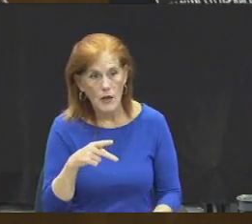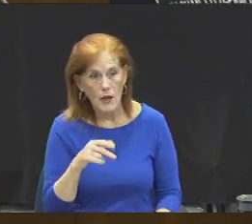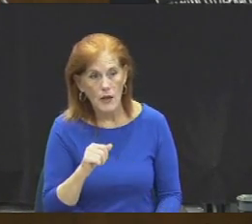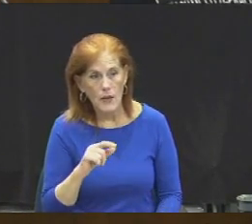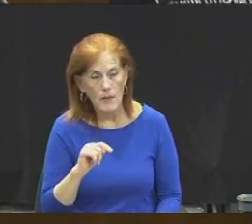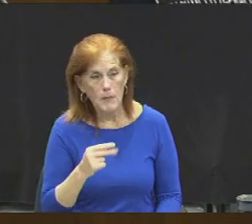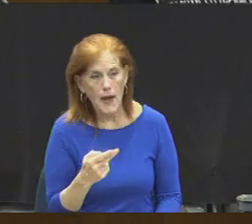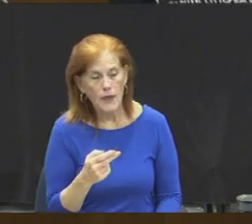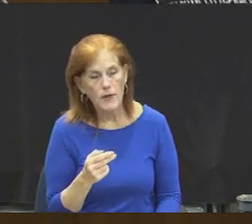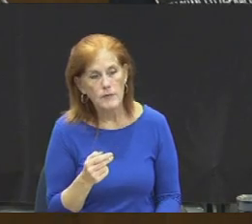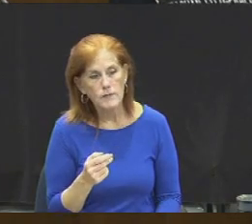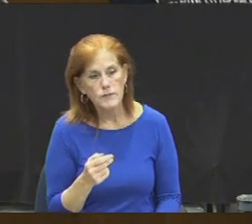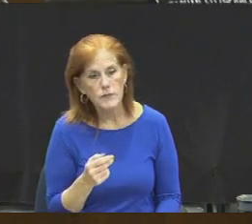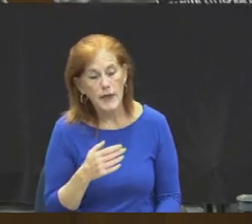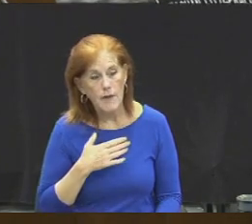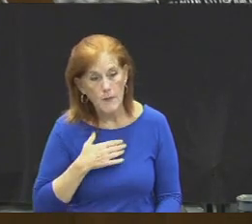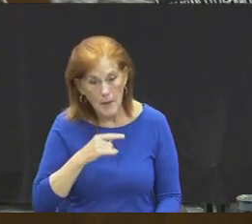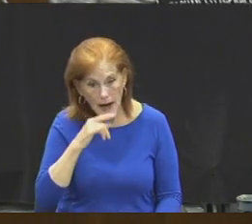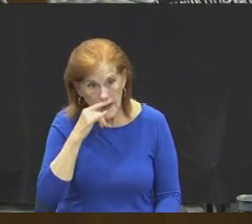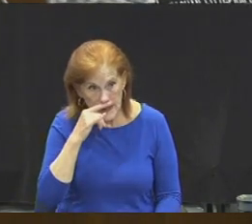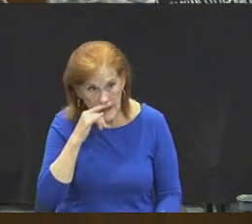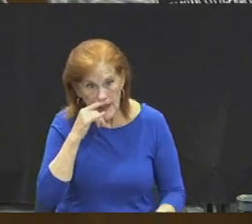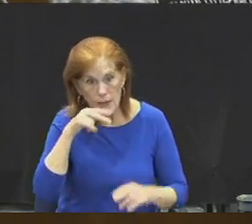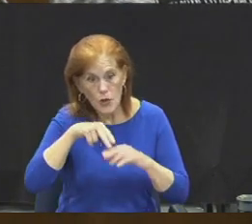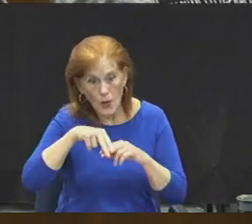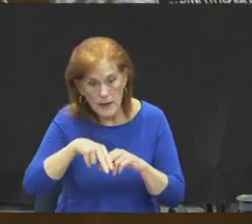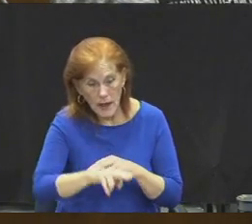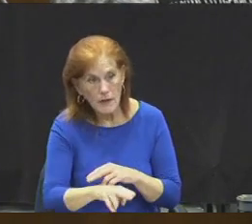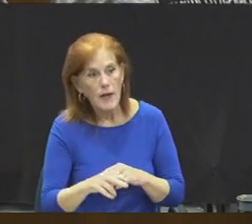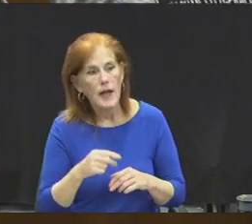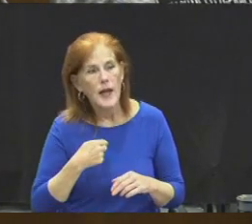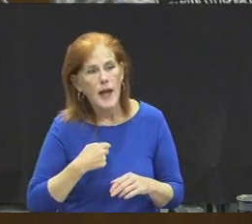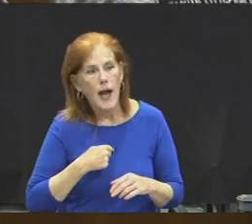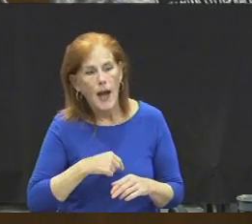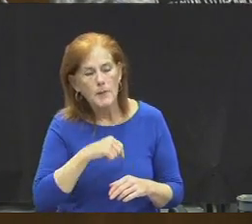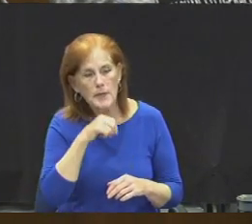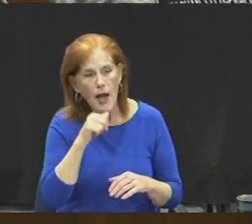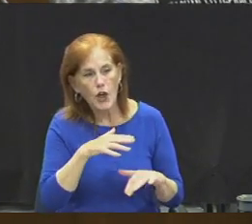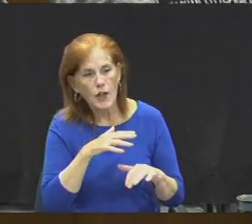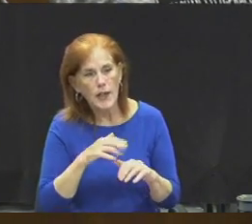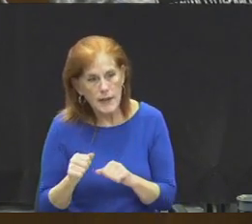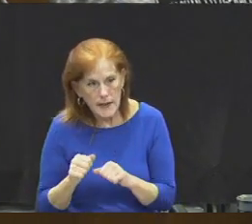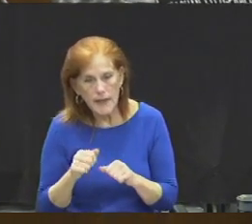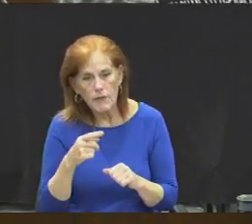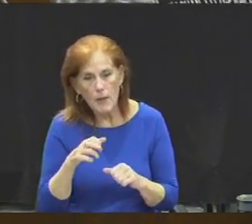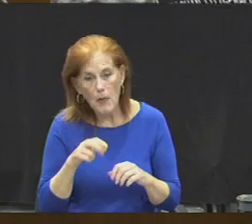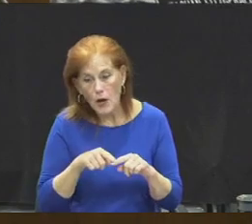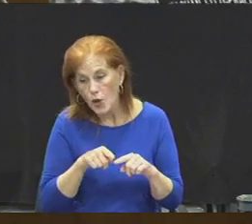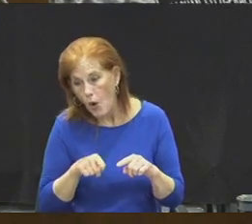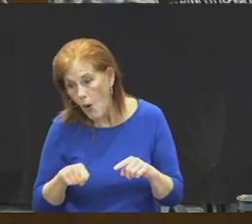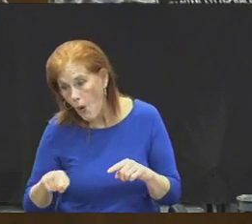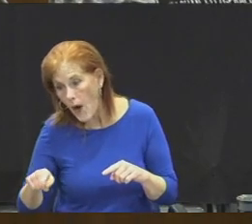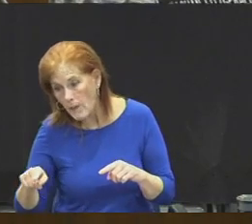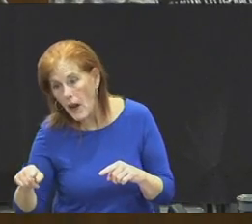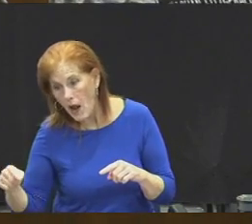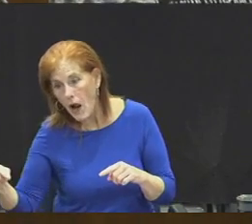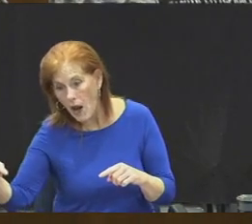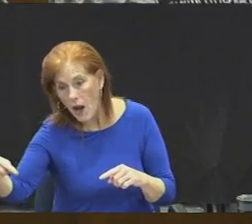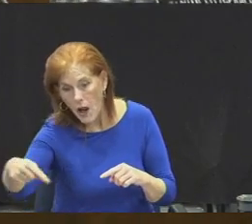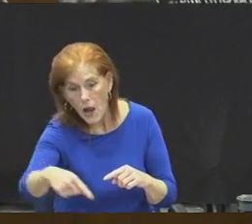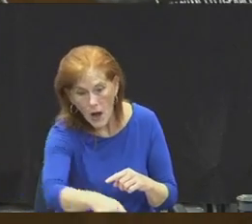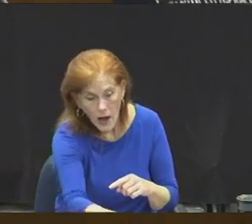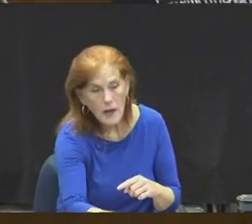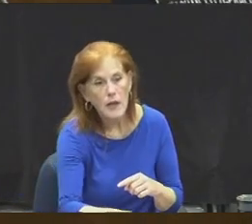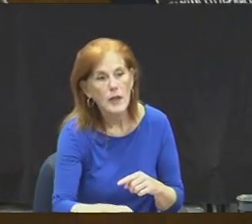like a big, if my kid's Loop going down around. the slide, I'm not gonna leave a public park to go up to the sidewalk and then walk down around the building to try